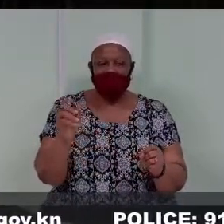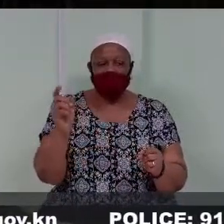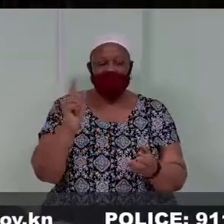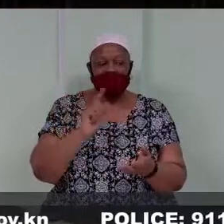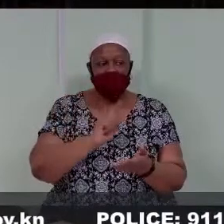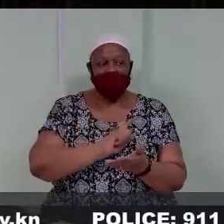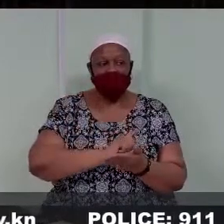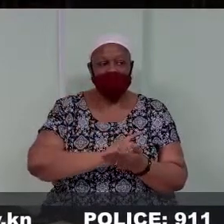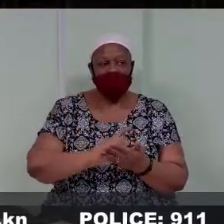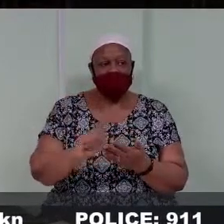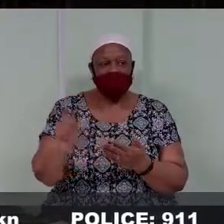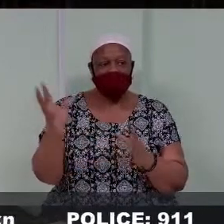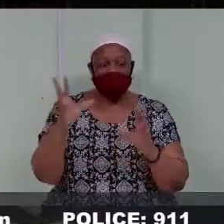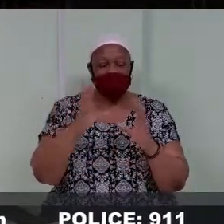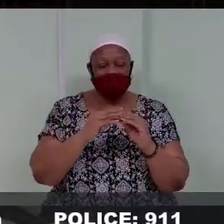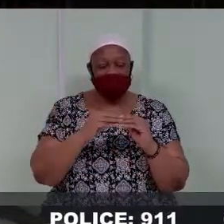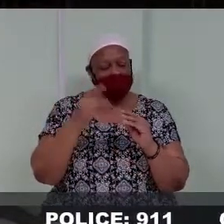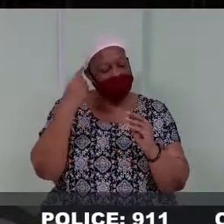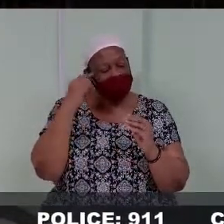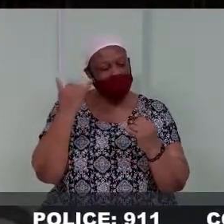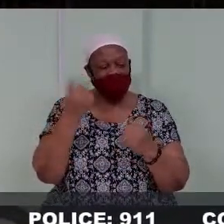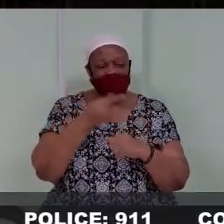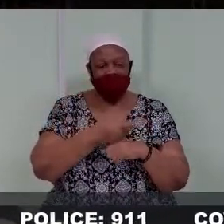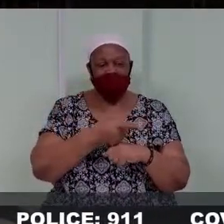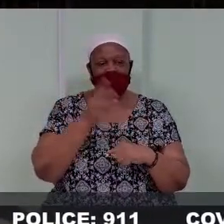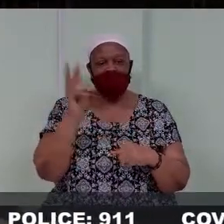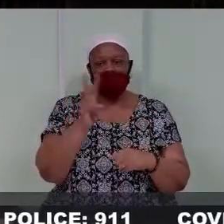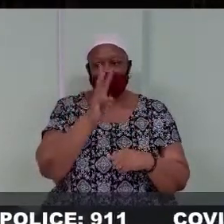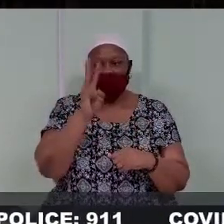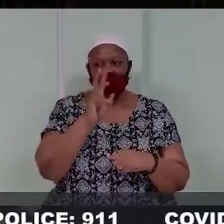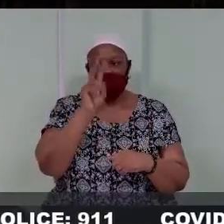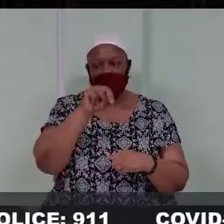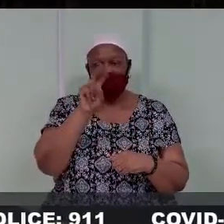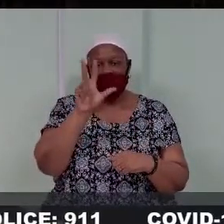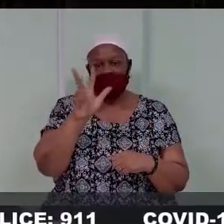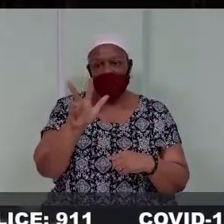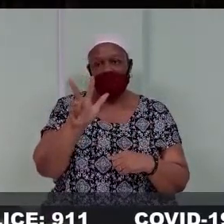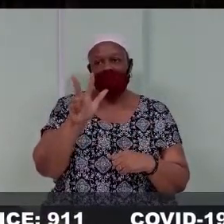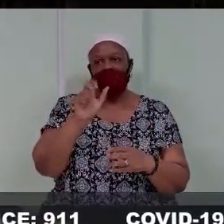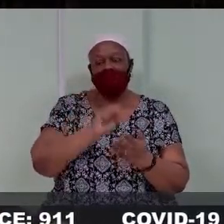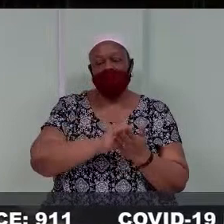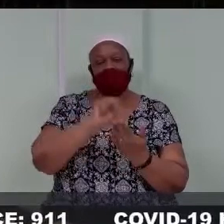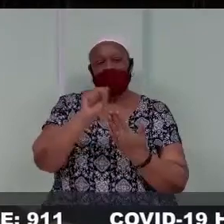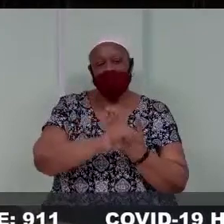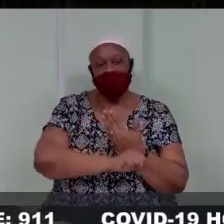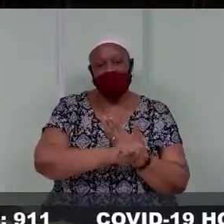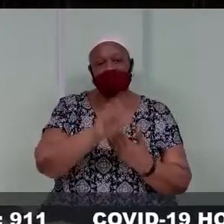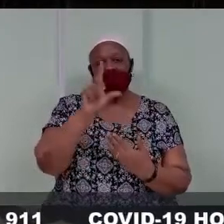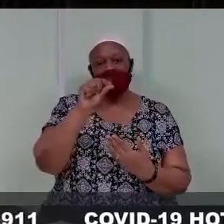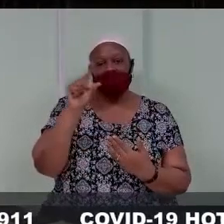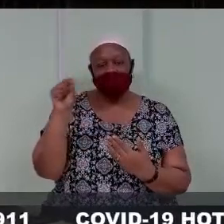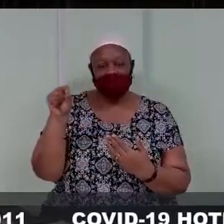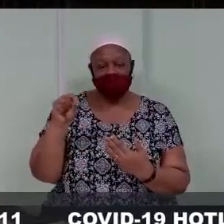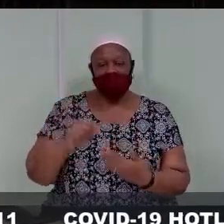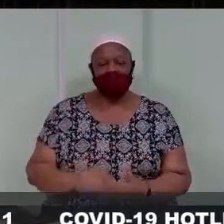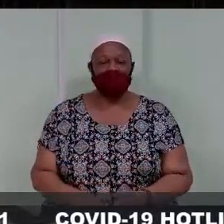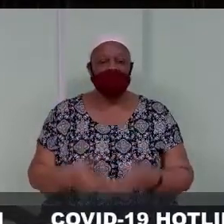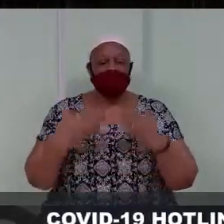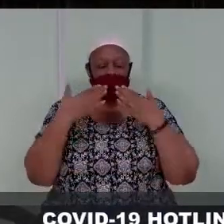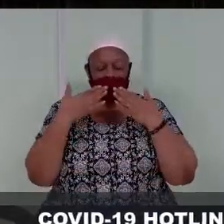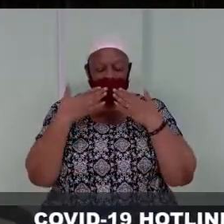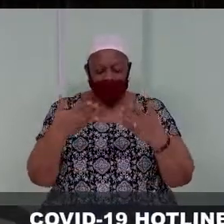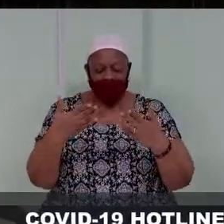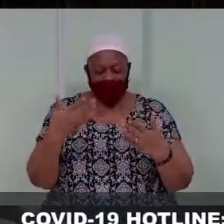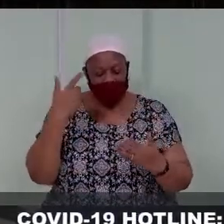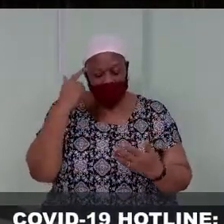weekly briefing for Wednesday, 23rd of September, 2020. We thank you very much